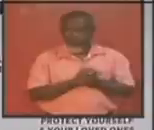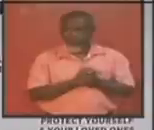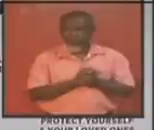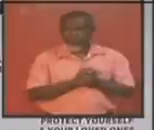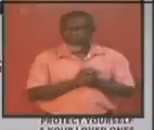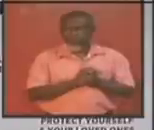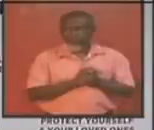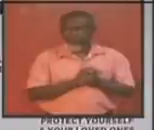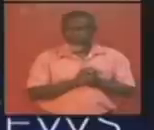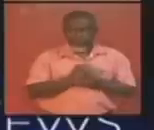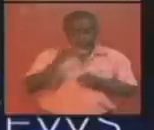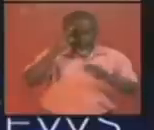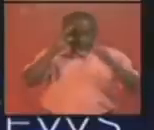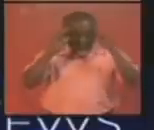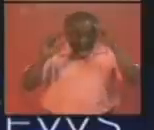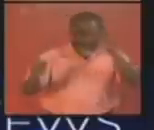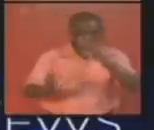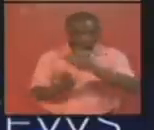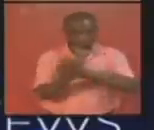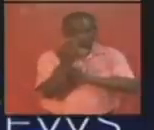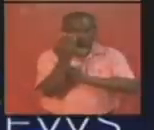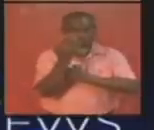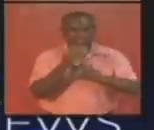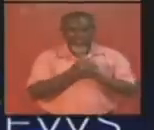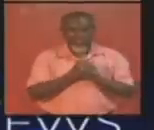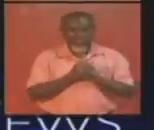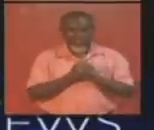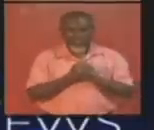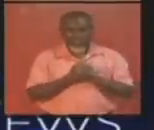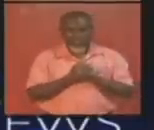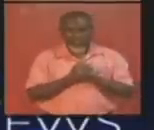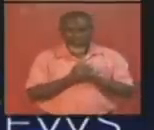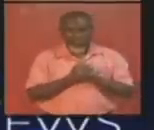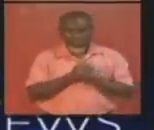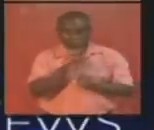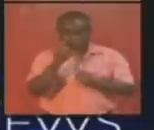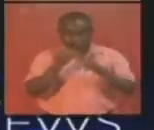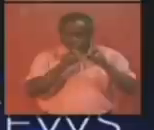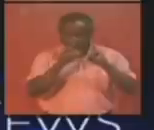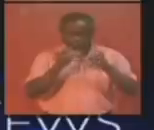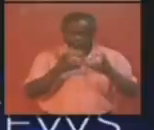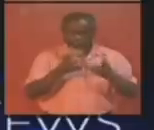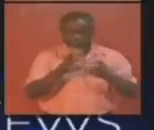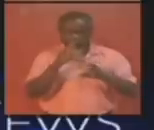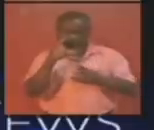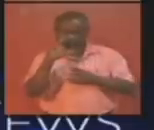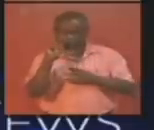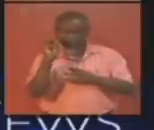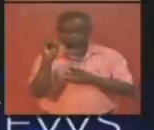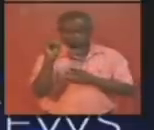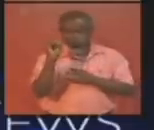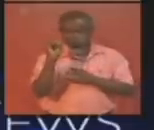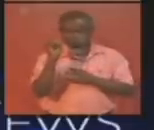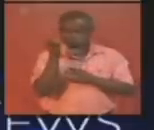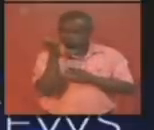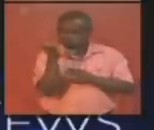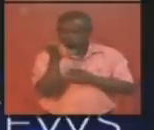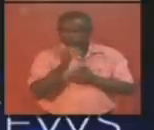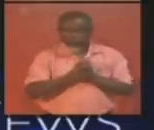Hi, good morning. Praya Harry, azpnews.com. My first question is for the CMO. CMO,